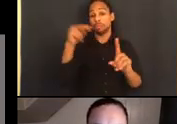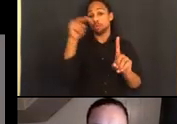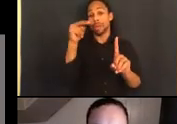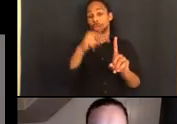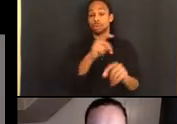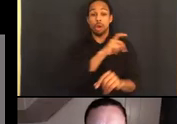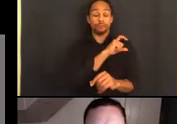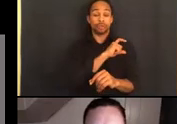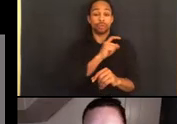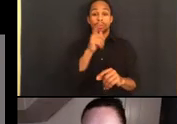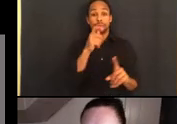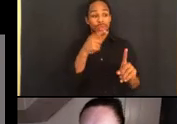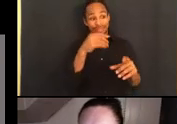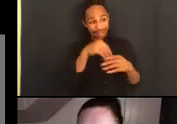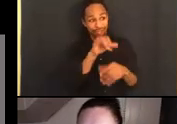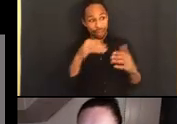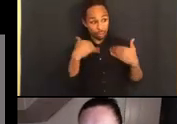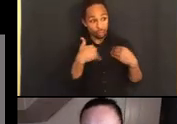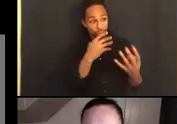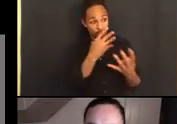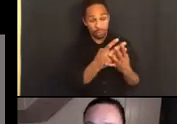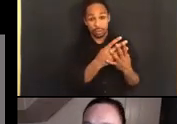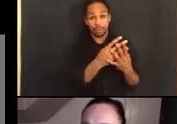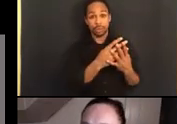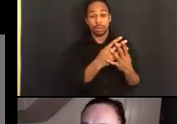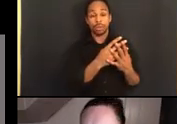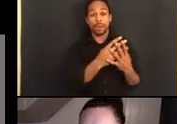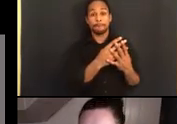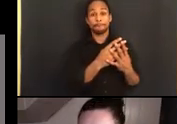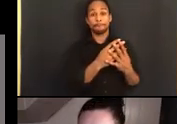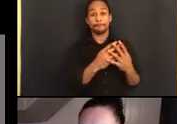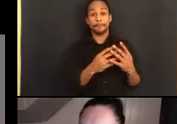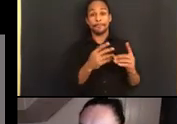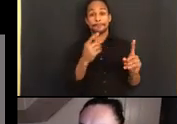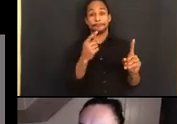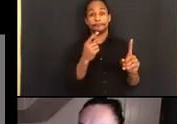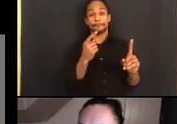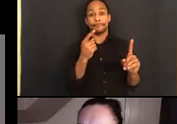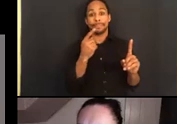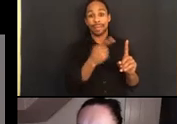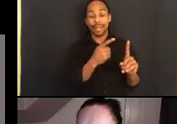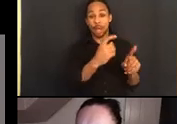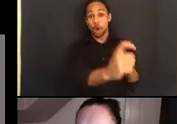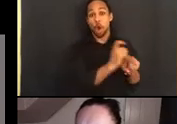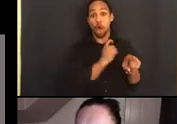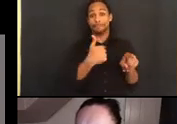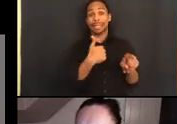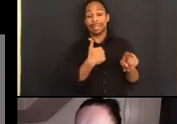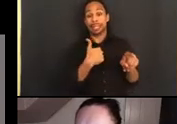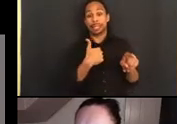juvenile hall and was deployed there, not his regular rotation, called me to tell me